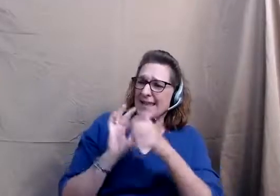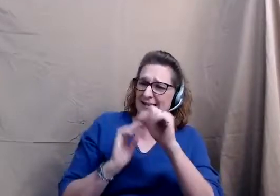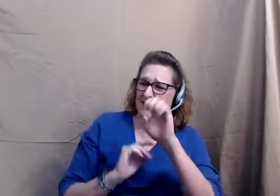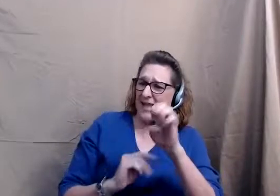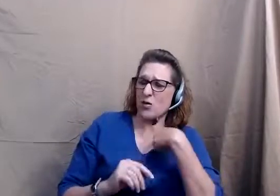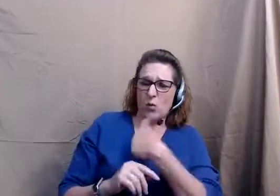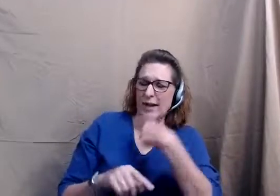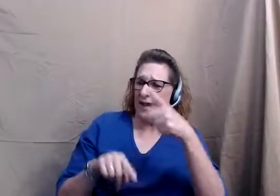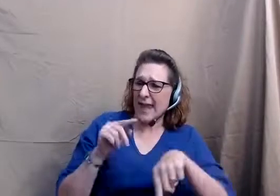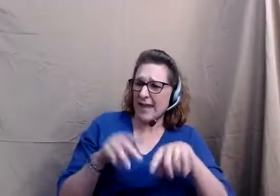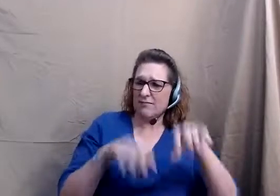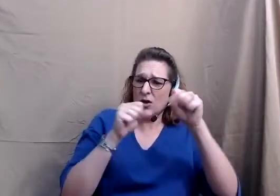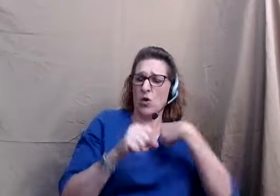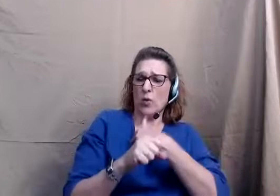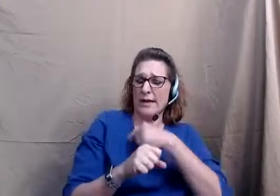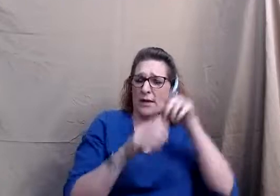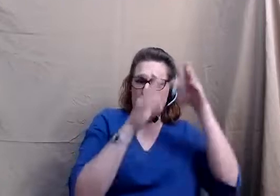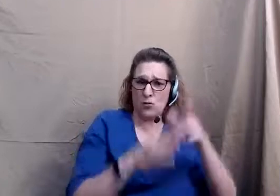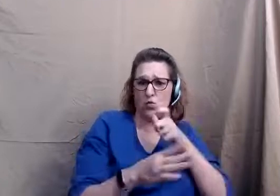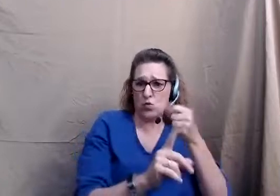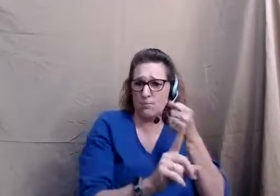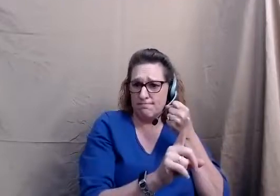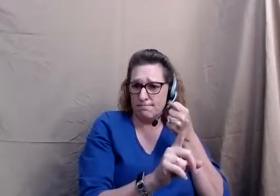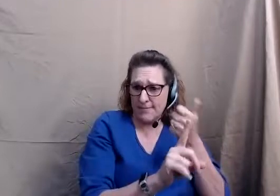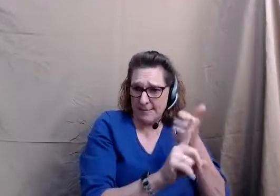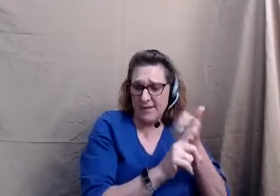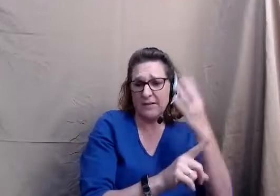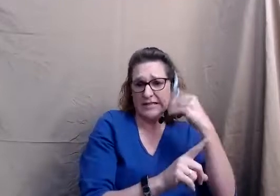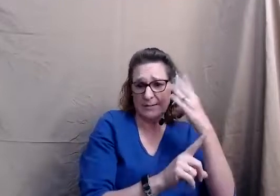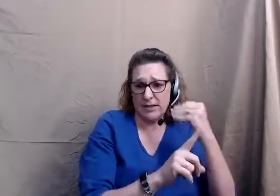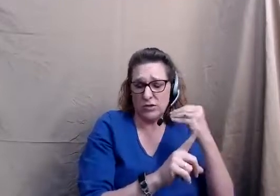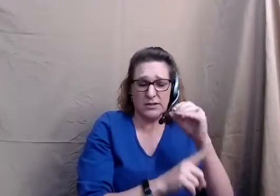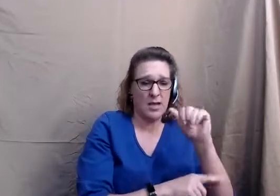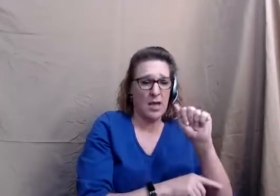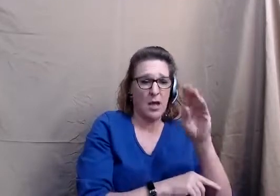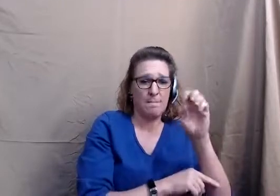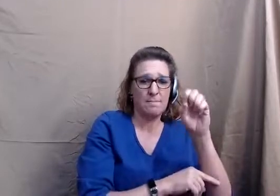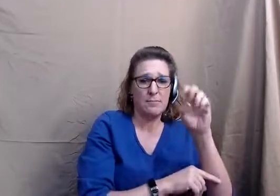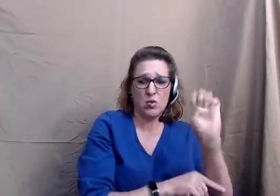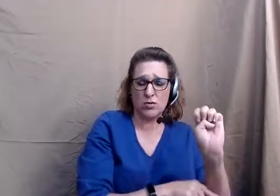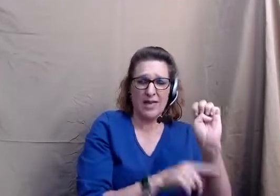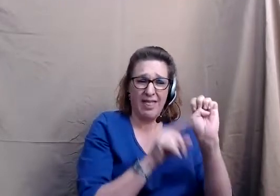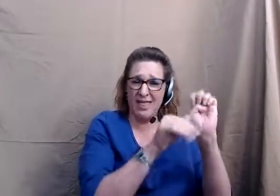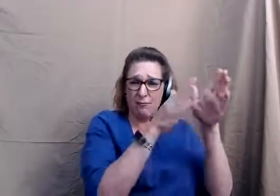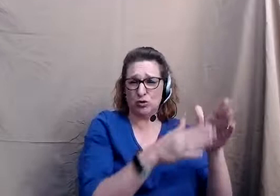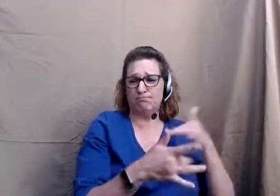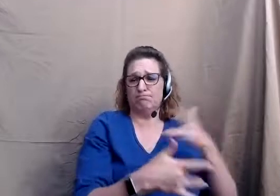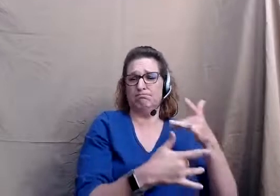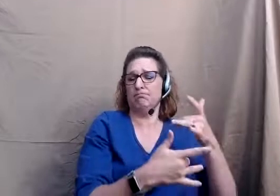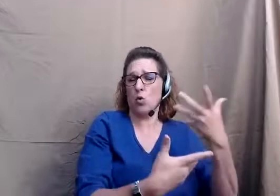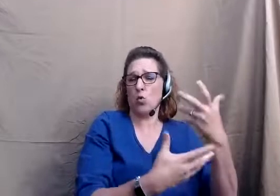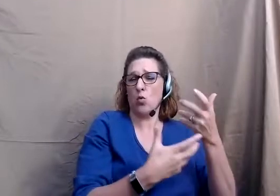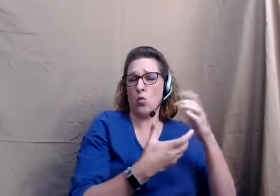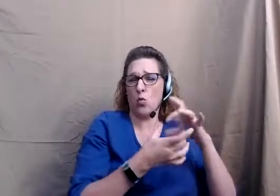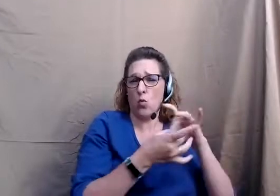witnesses. We need the person who's been abused, and that person doesn't want to cooperate. A couple of innovations flowed from